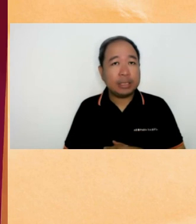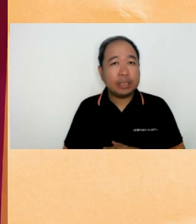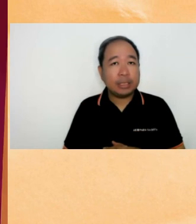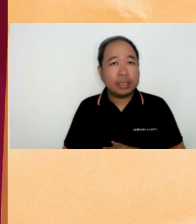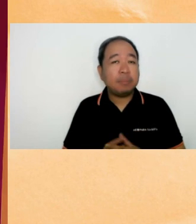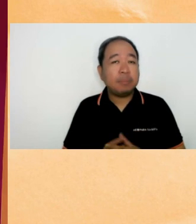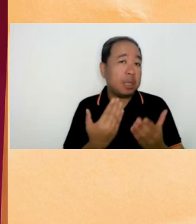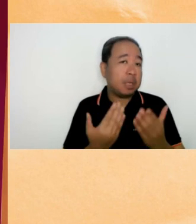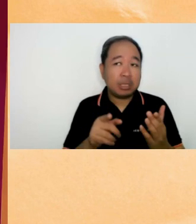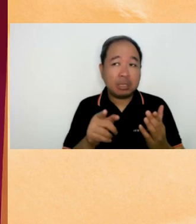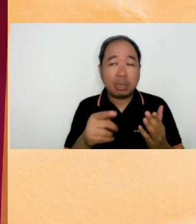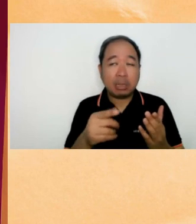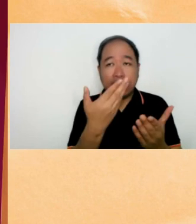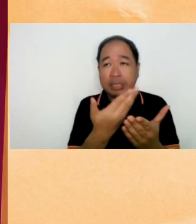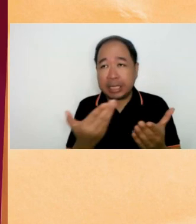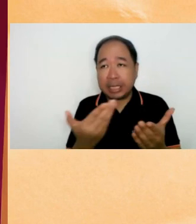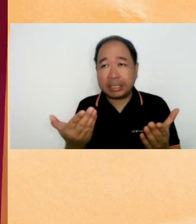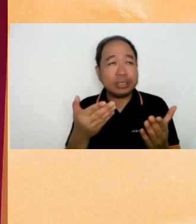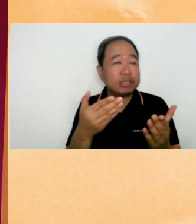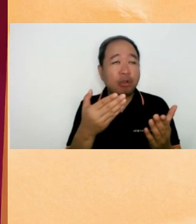or details in your environment.